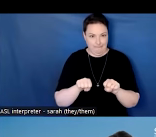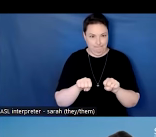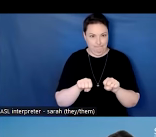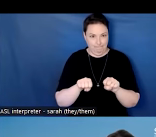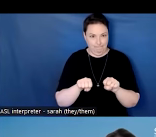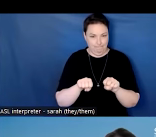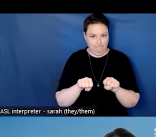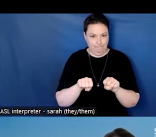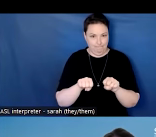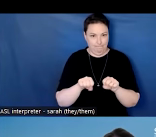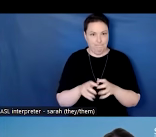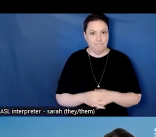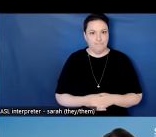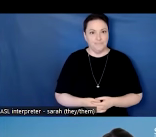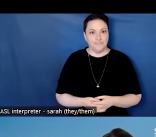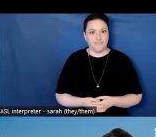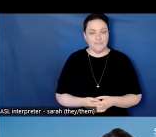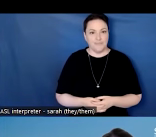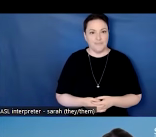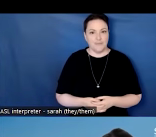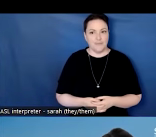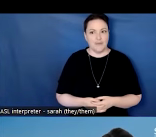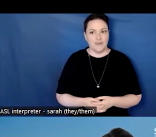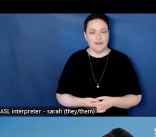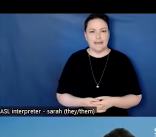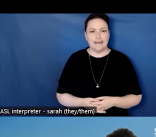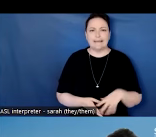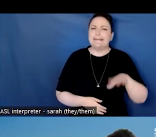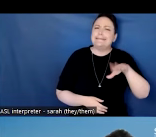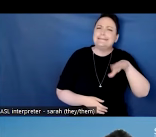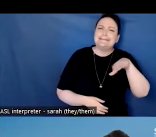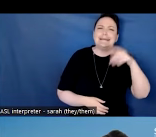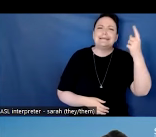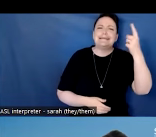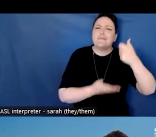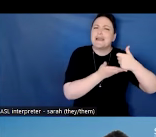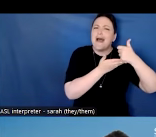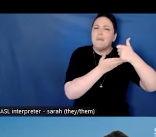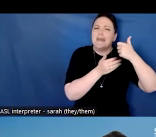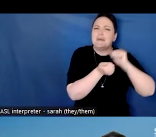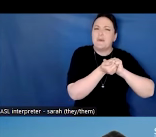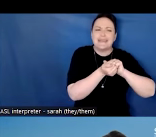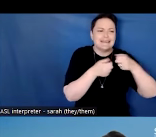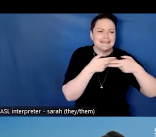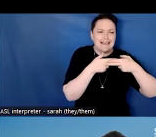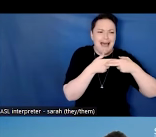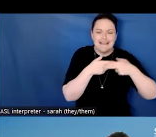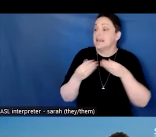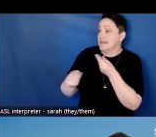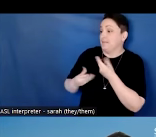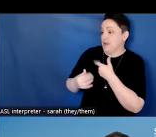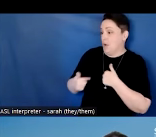I'm trying to see if I can get some help on moving the slides. Yeah, just let me know. I'll keep forward. Okay, sounds good. Thank